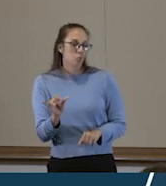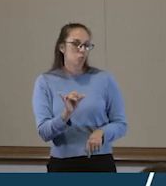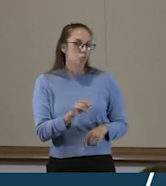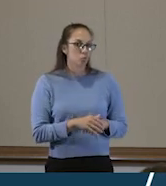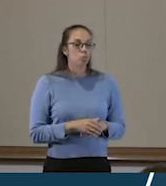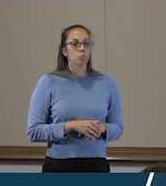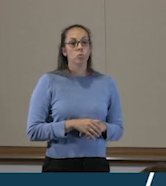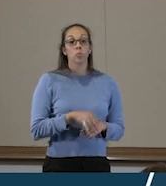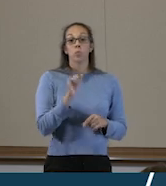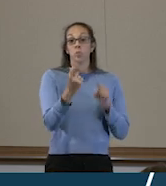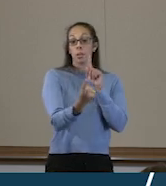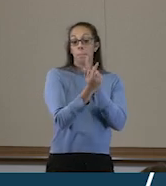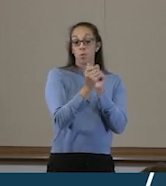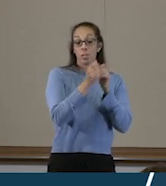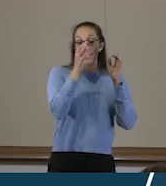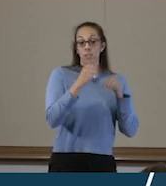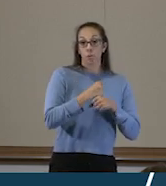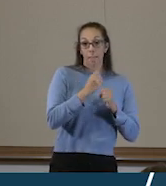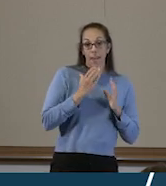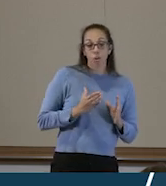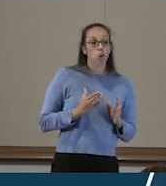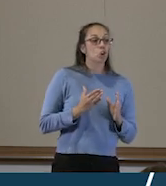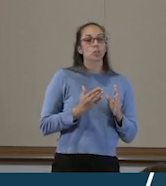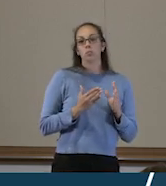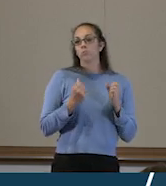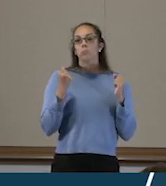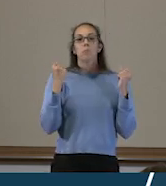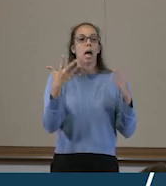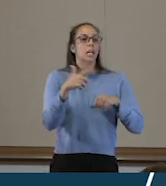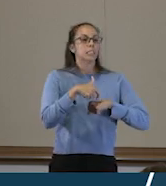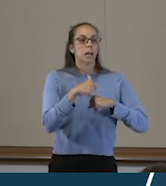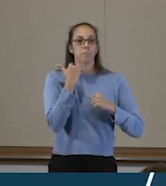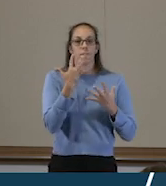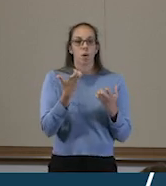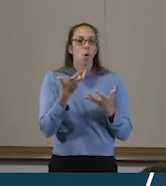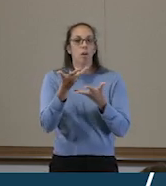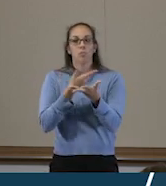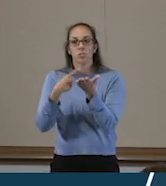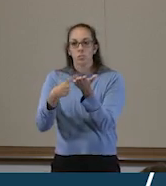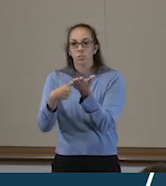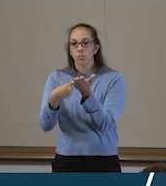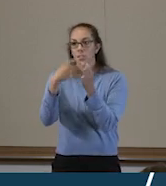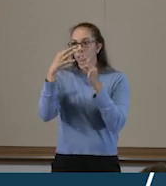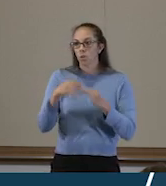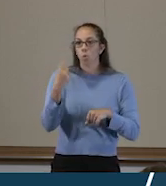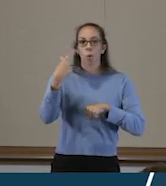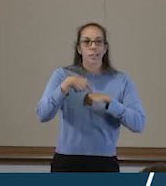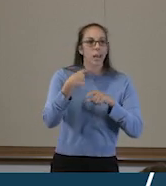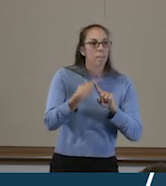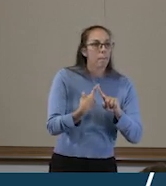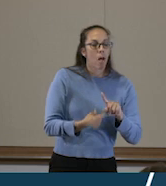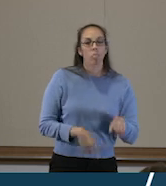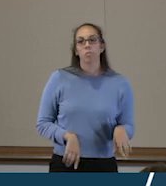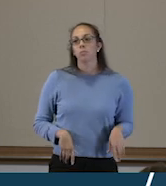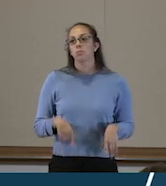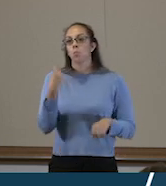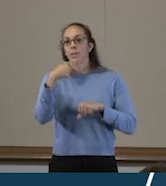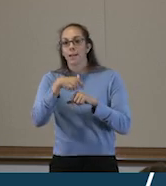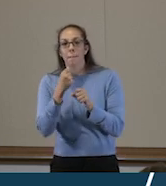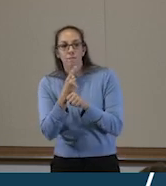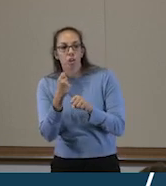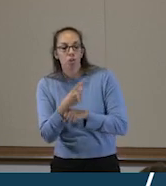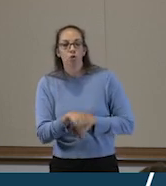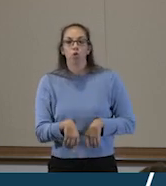makers as often as the decision maker would like to discuss the decisions they need to make. This can be once a month, once a year, once a